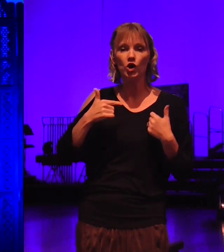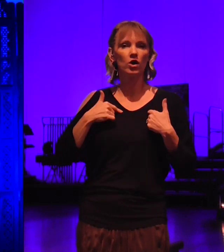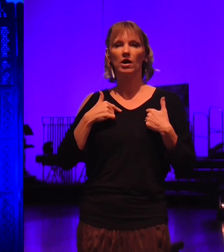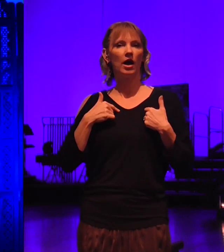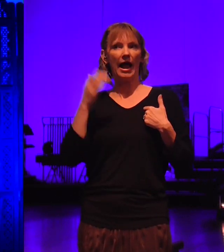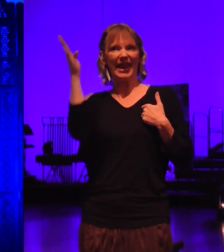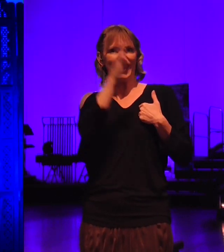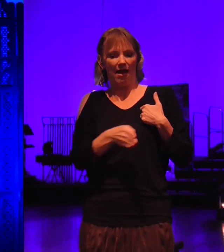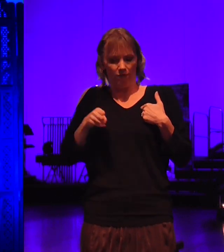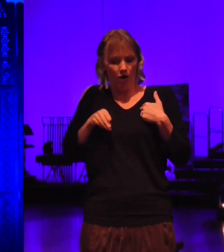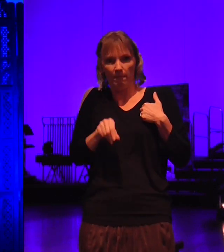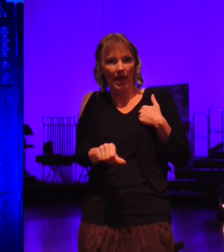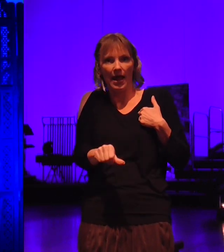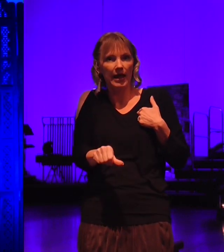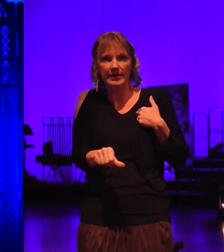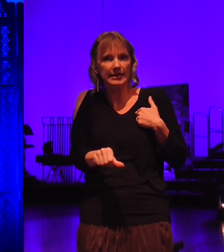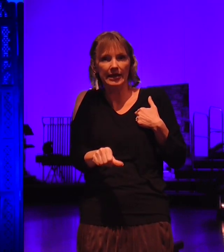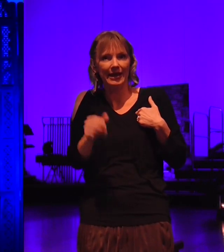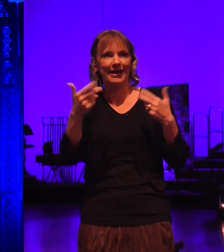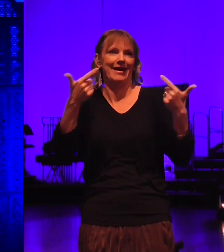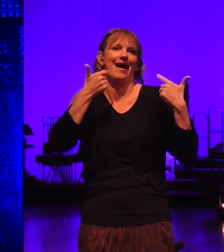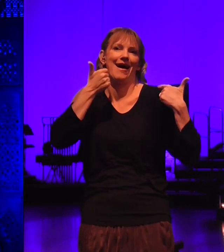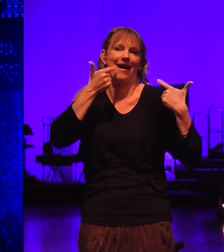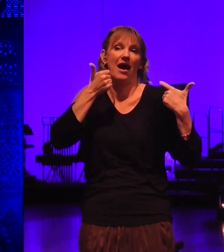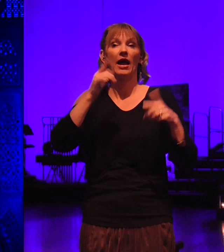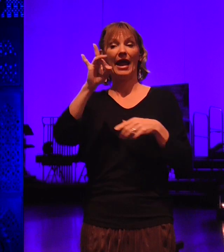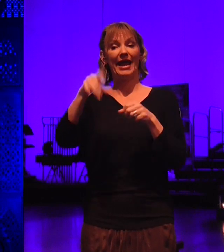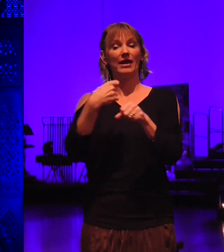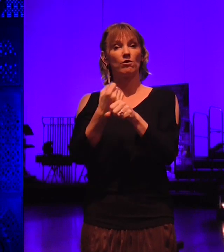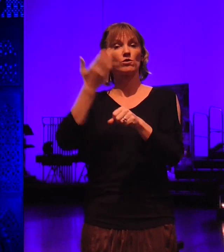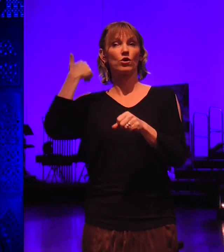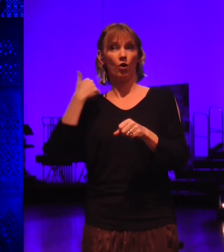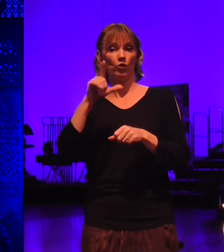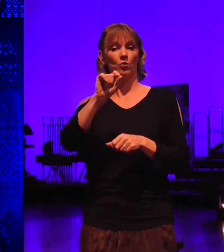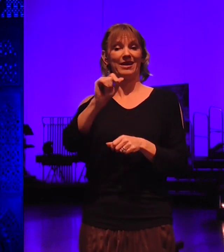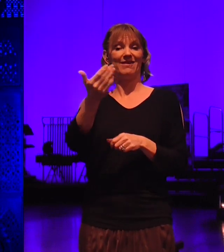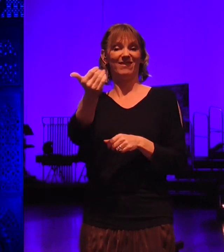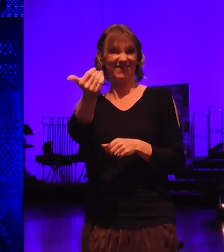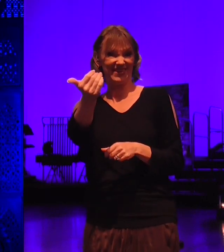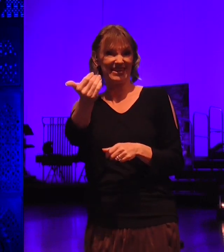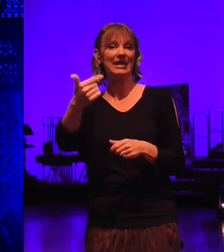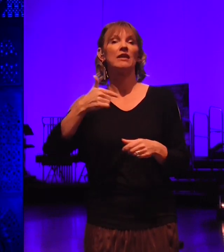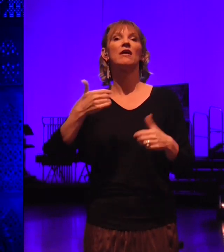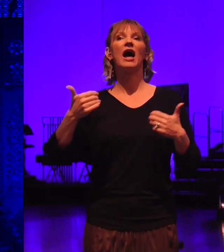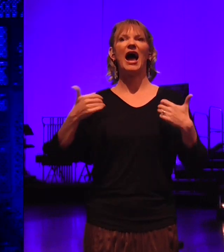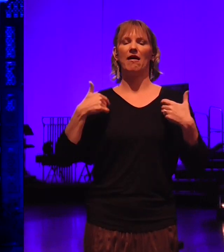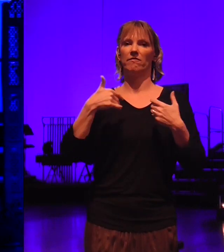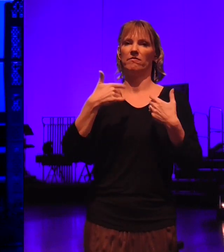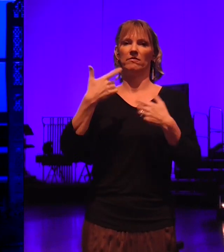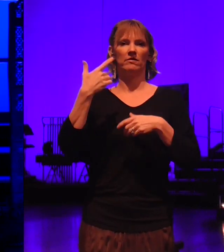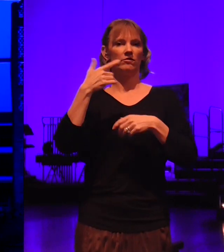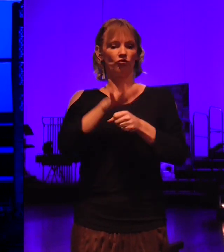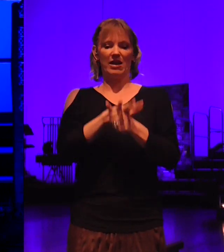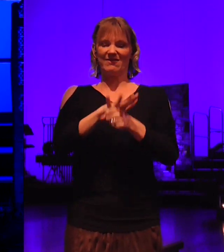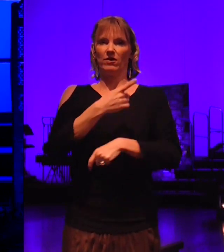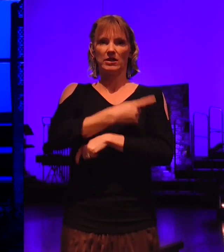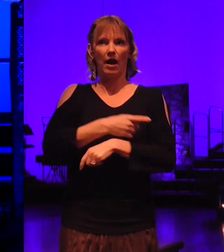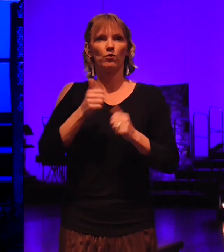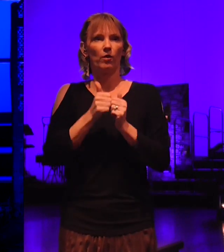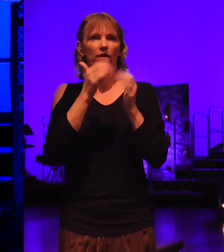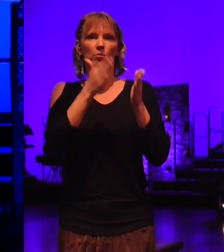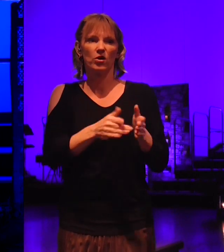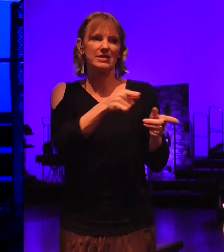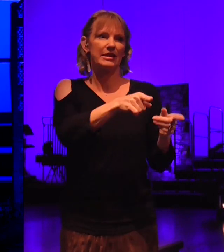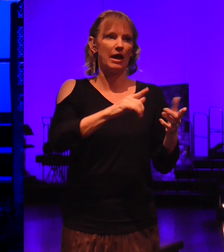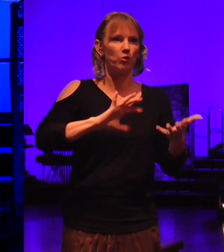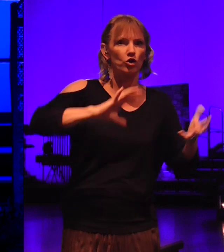It was 8 years ago this week, it was 2015, and I was having a stressful day. I was with someone in crisis, and I was late to pick up